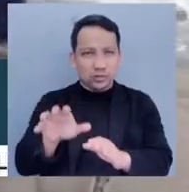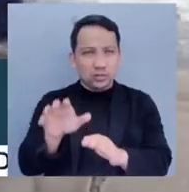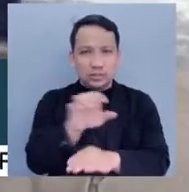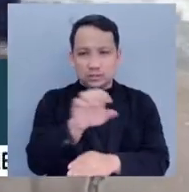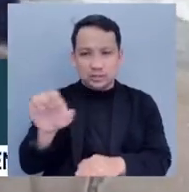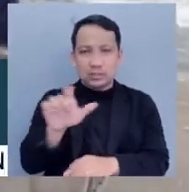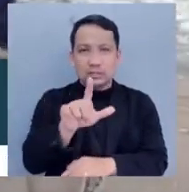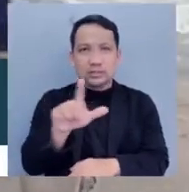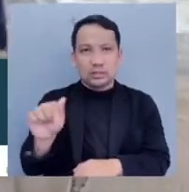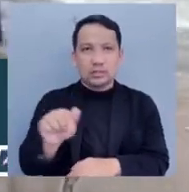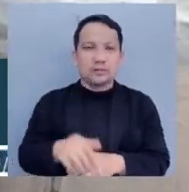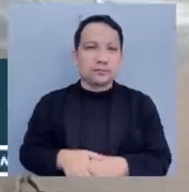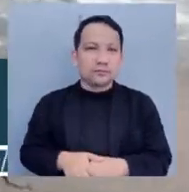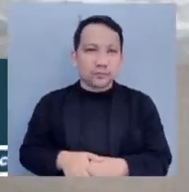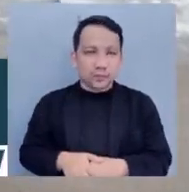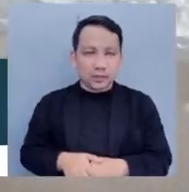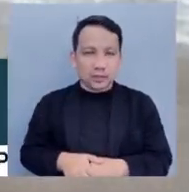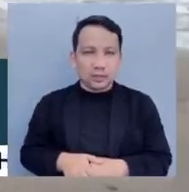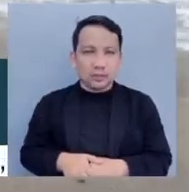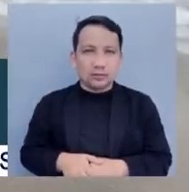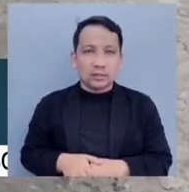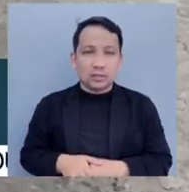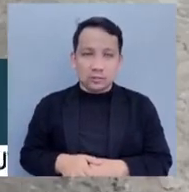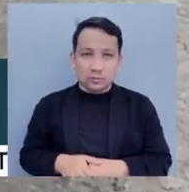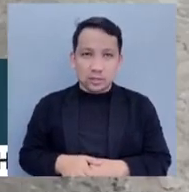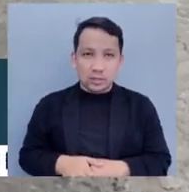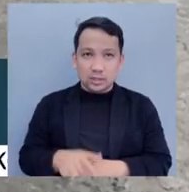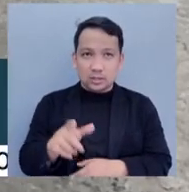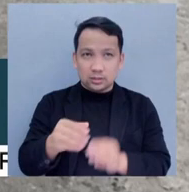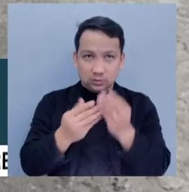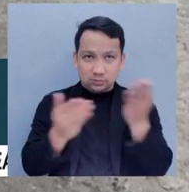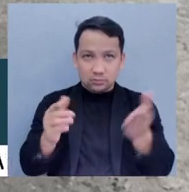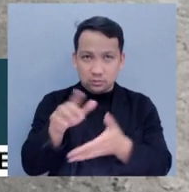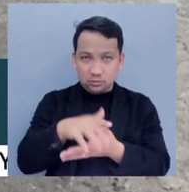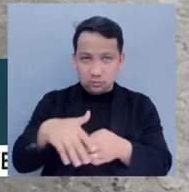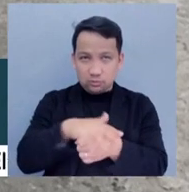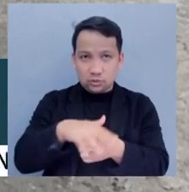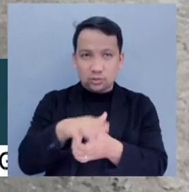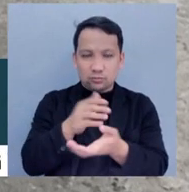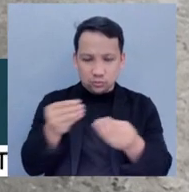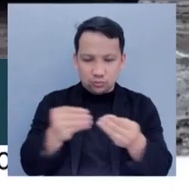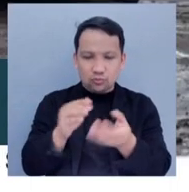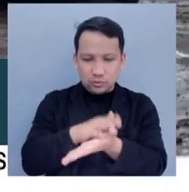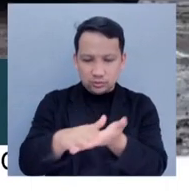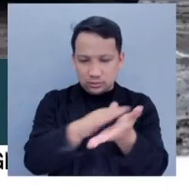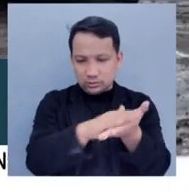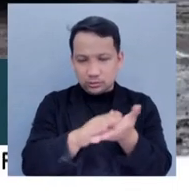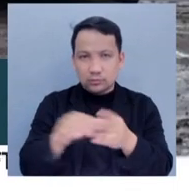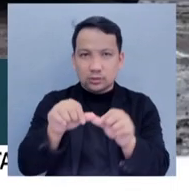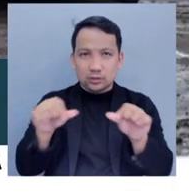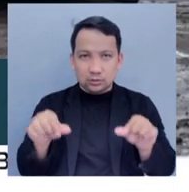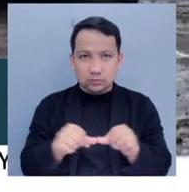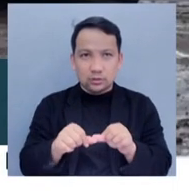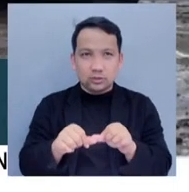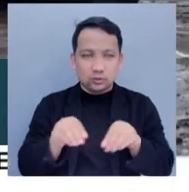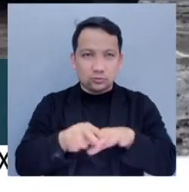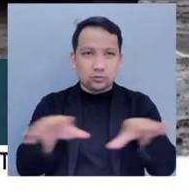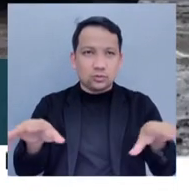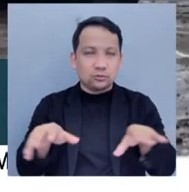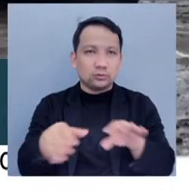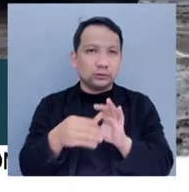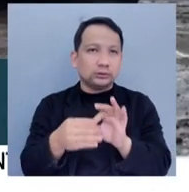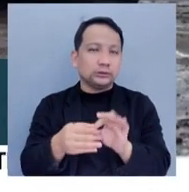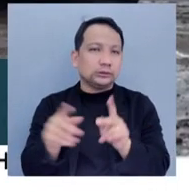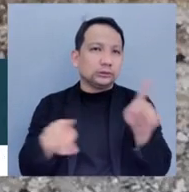east of Los Angeles. Local officials have advised of cleanup operations in areas that were most affected and advised